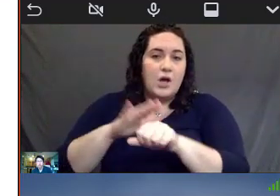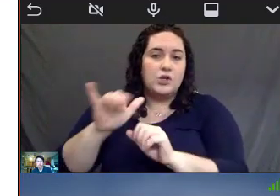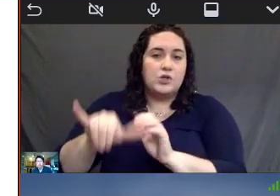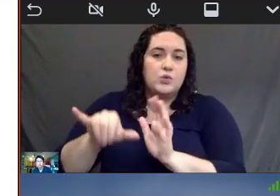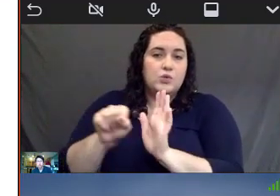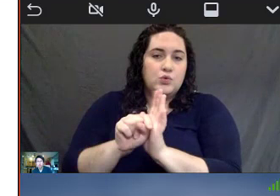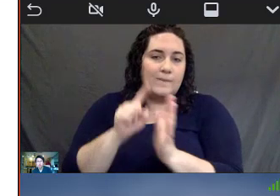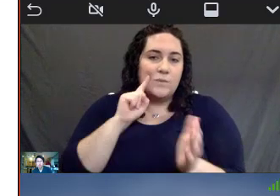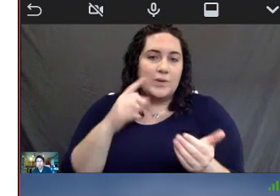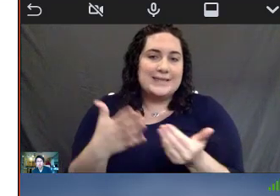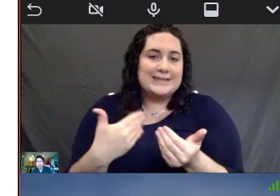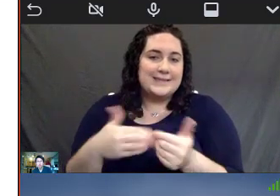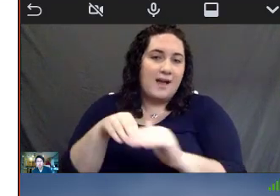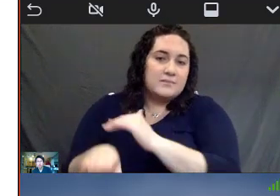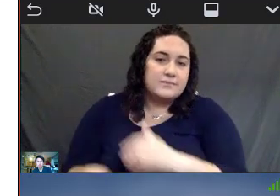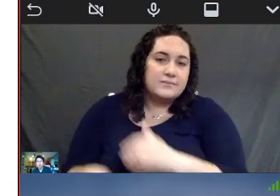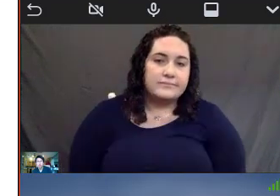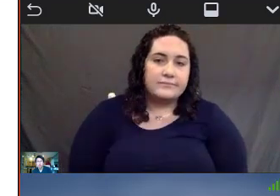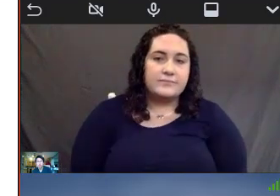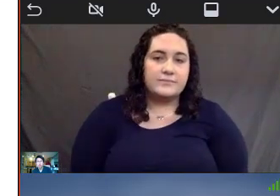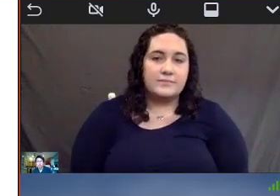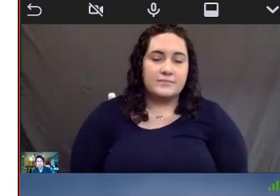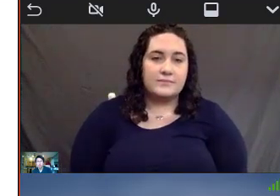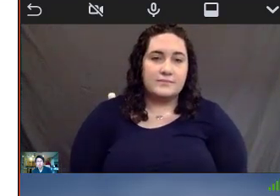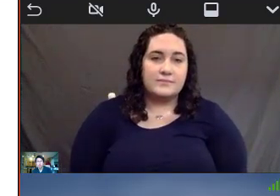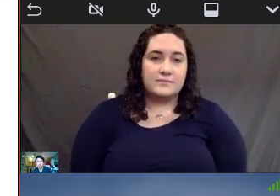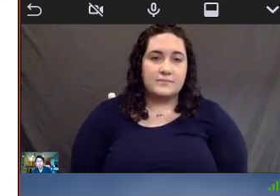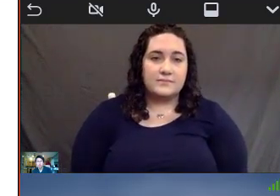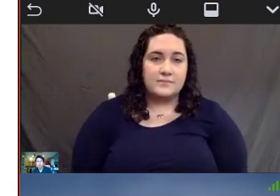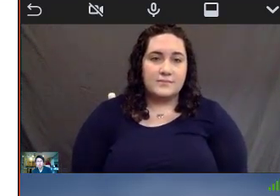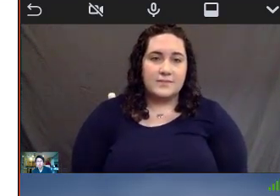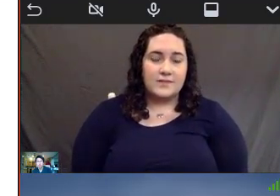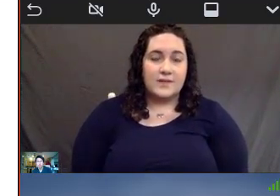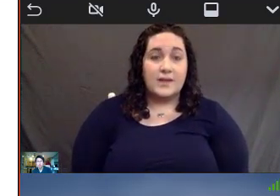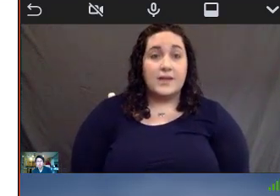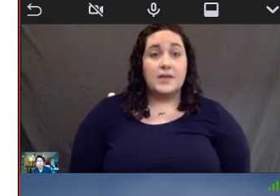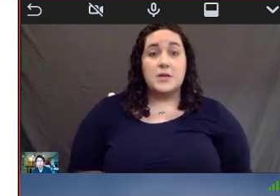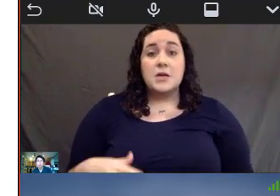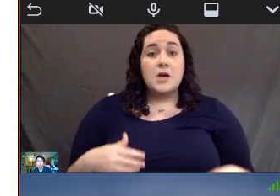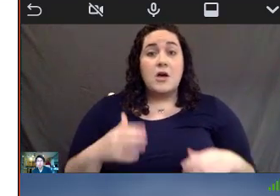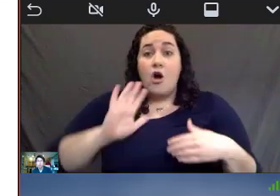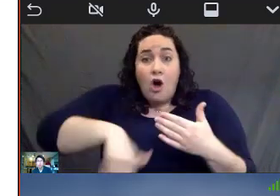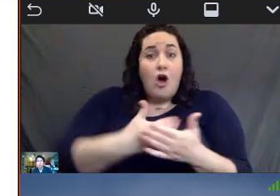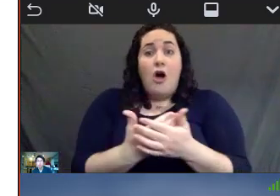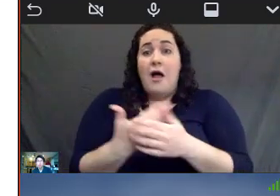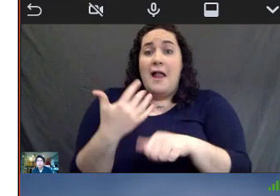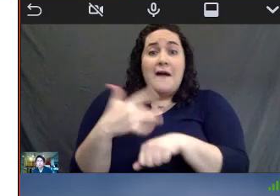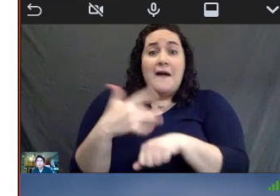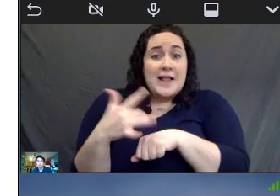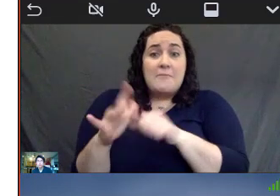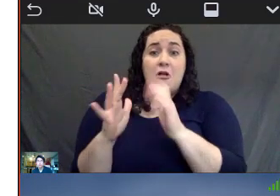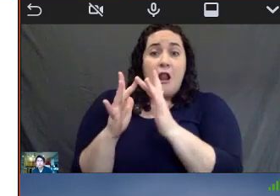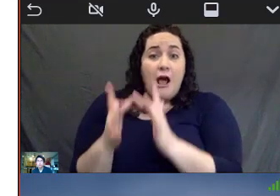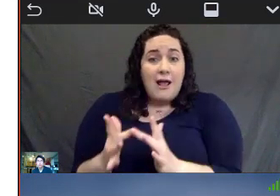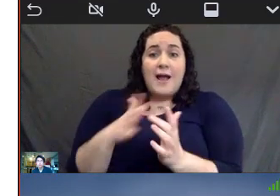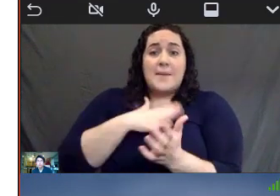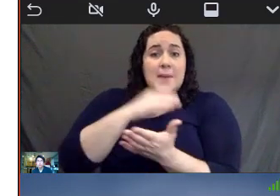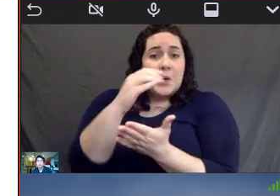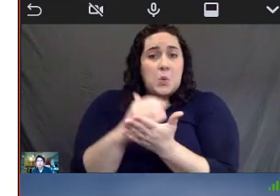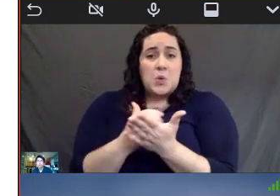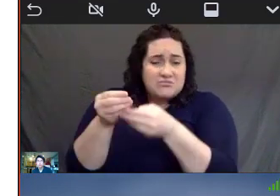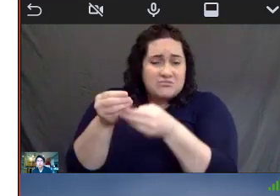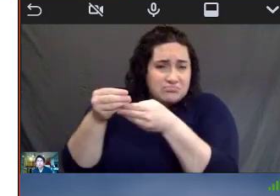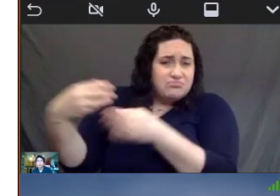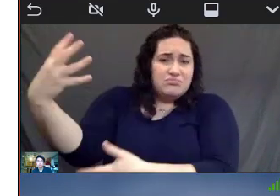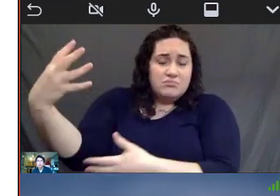hopefully, with all this online content, even if you're in a situation where you can't access in real